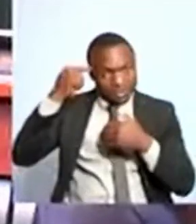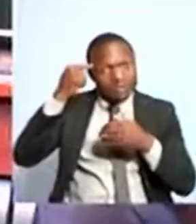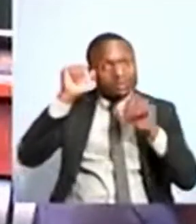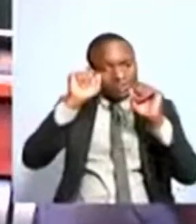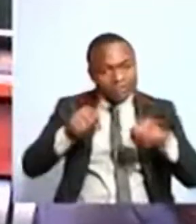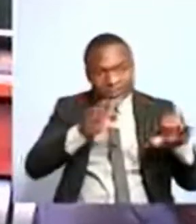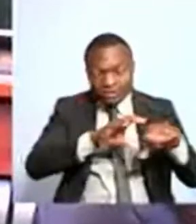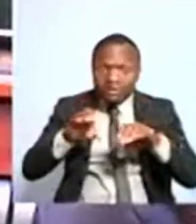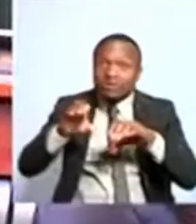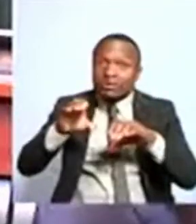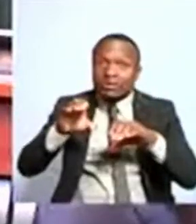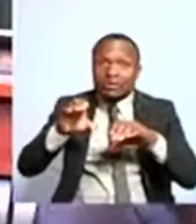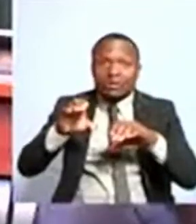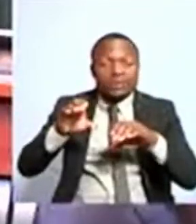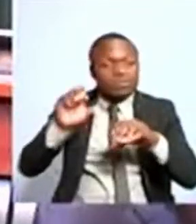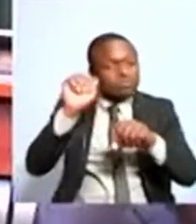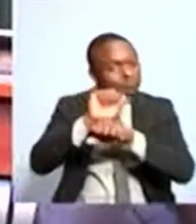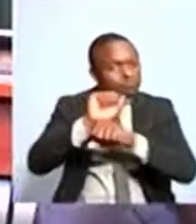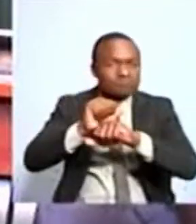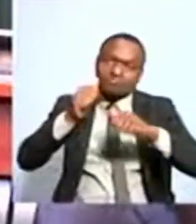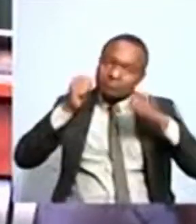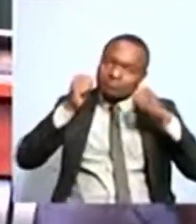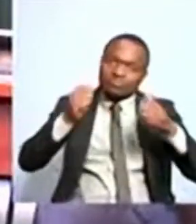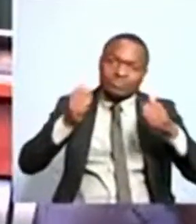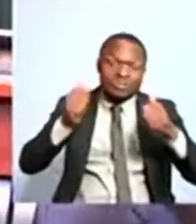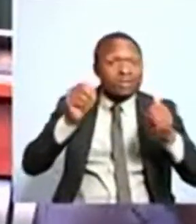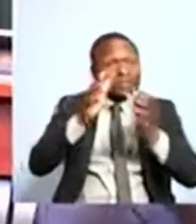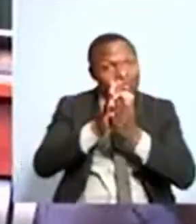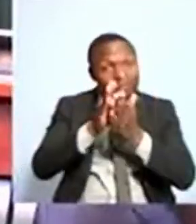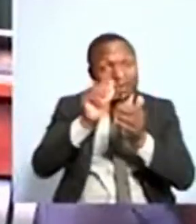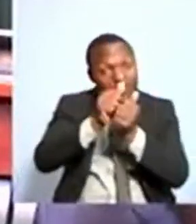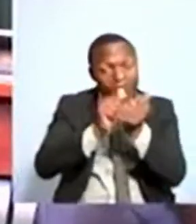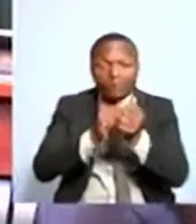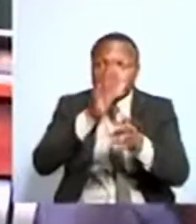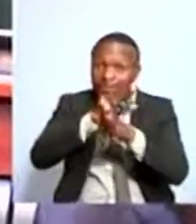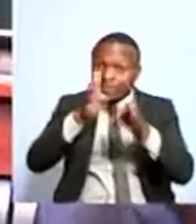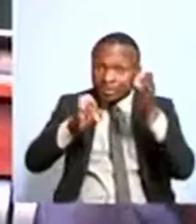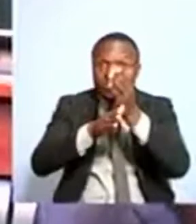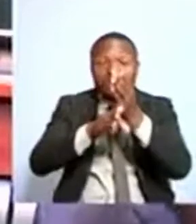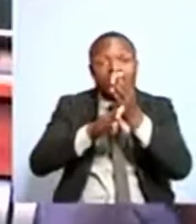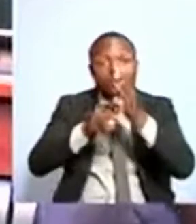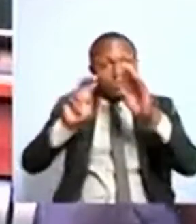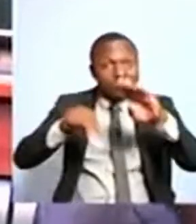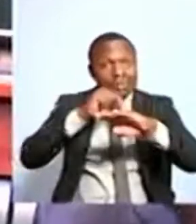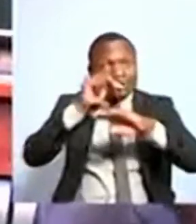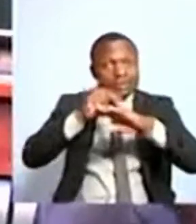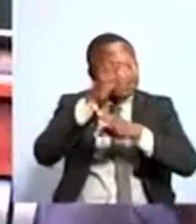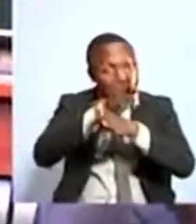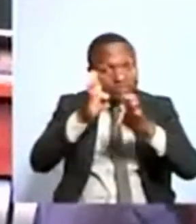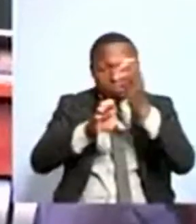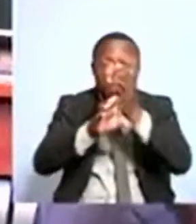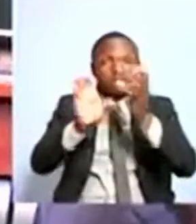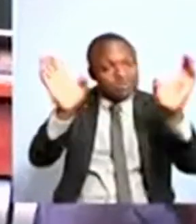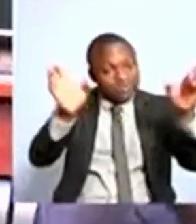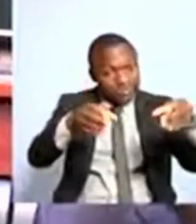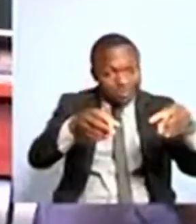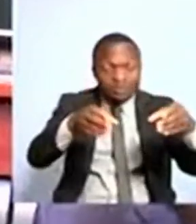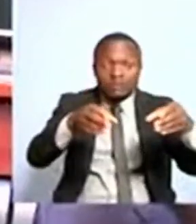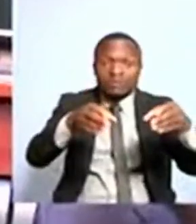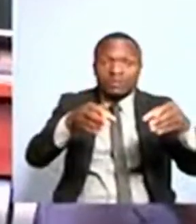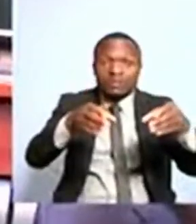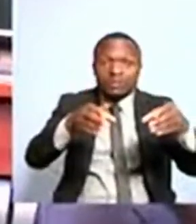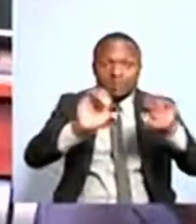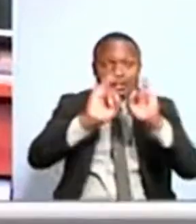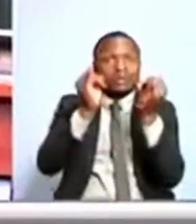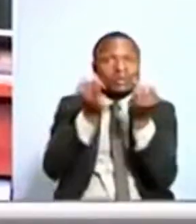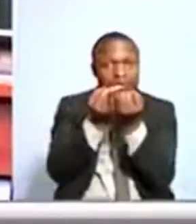work properly. In terms of infrastructure, the National Construction Council, which is an agency of government